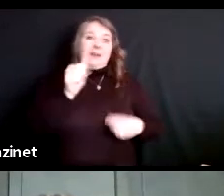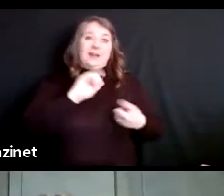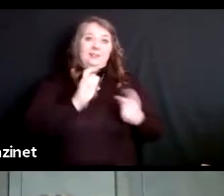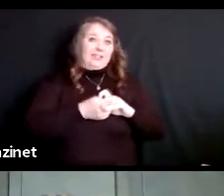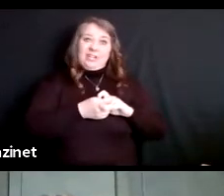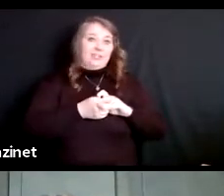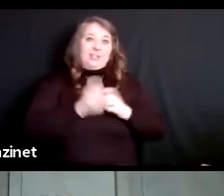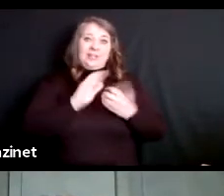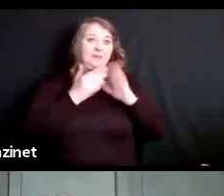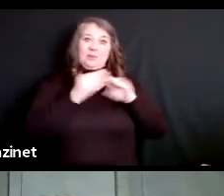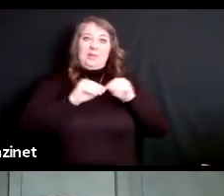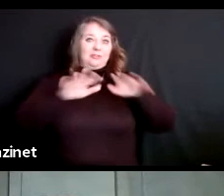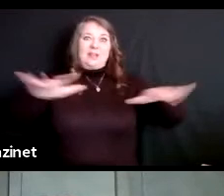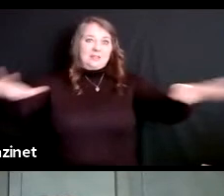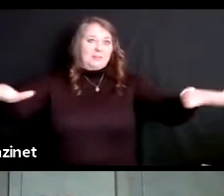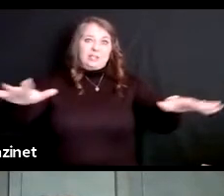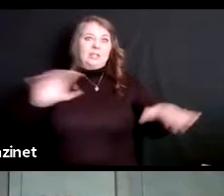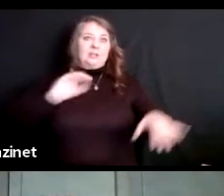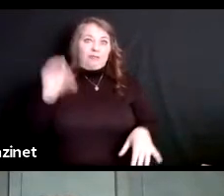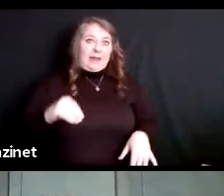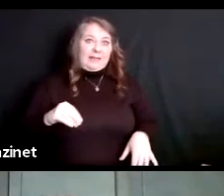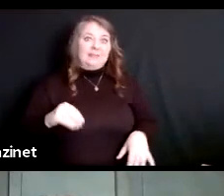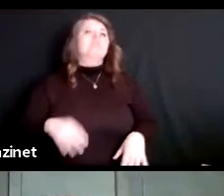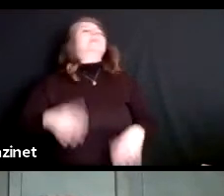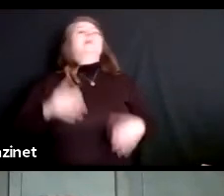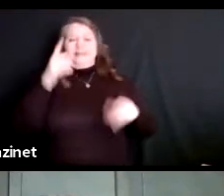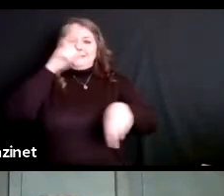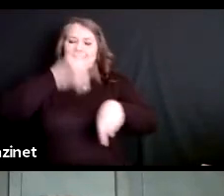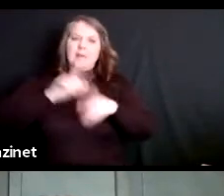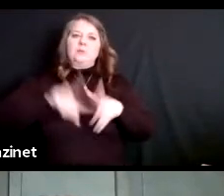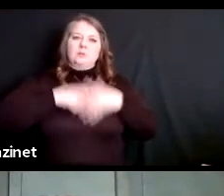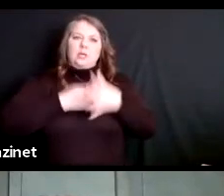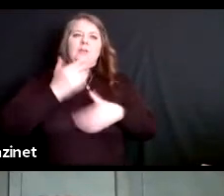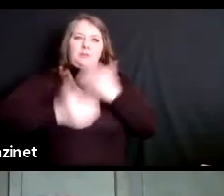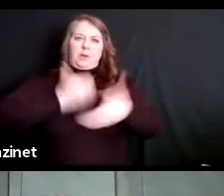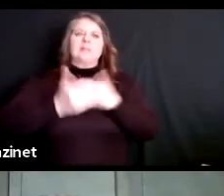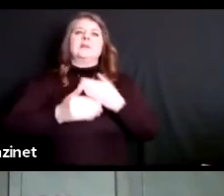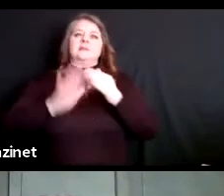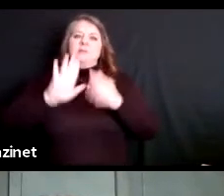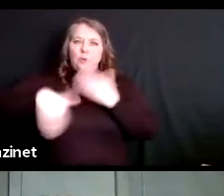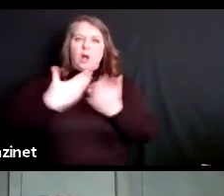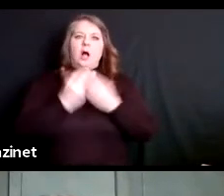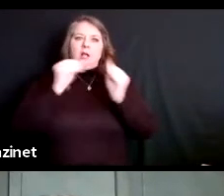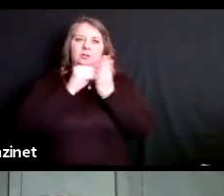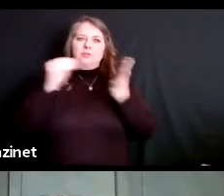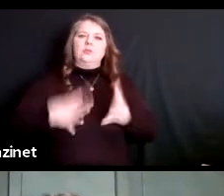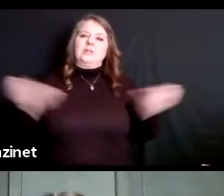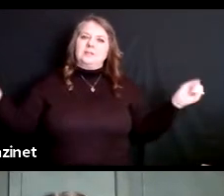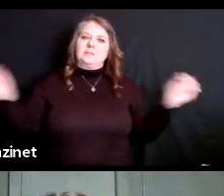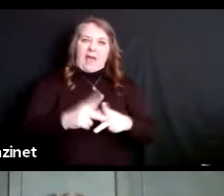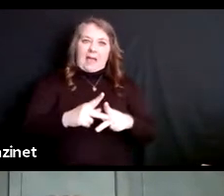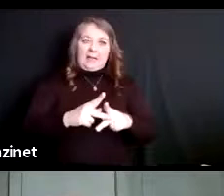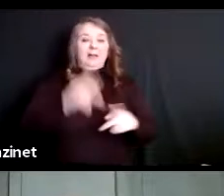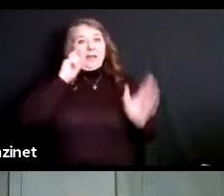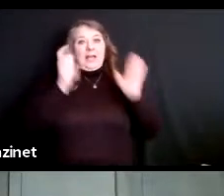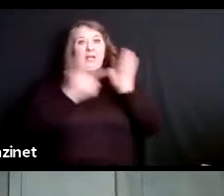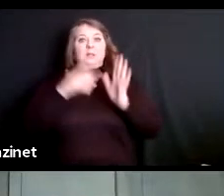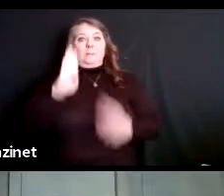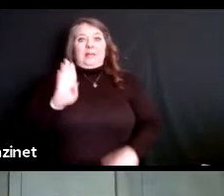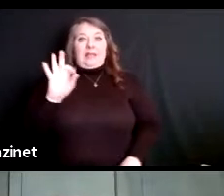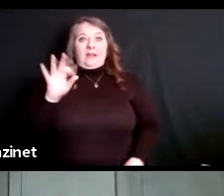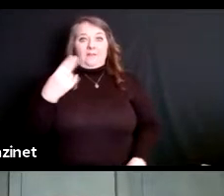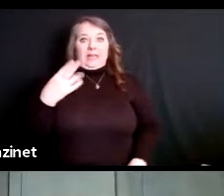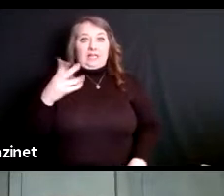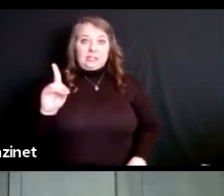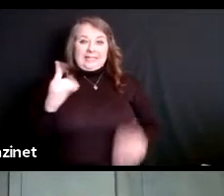rates. It's time to begin the process of bringing all of our students back. I see that BFHG just today recommended middle and high